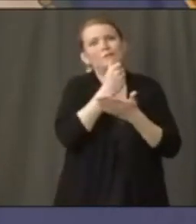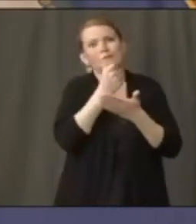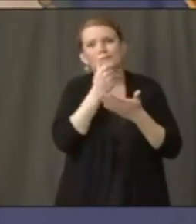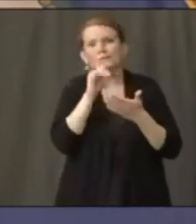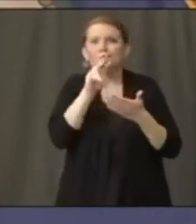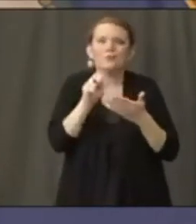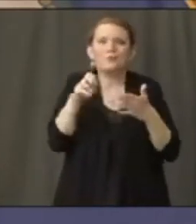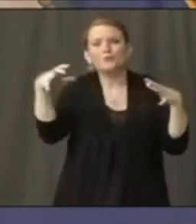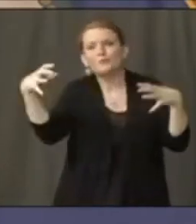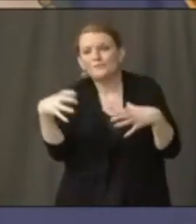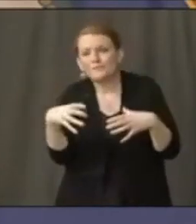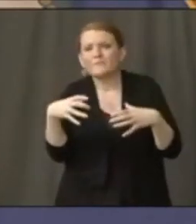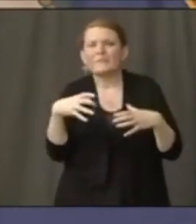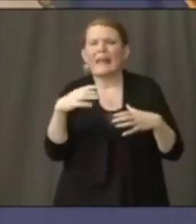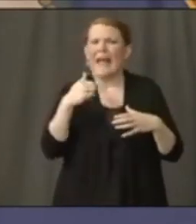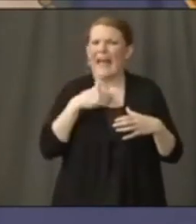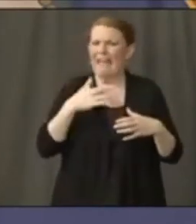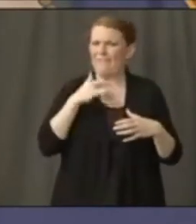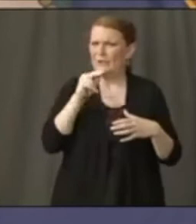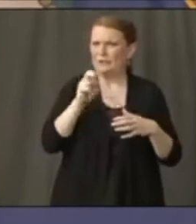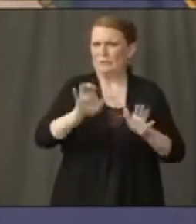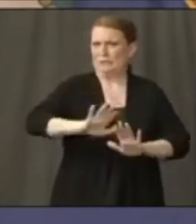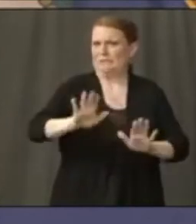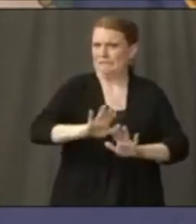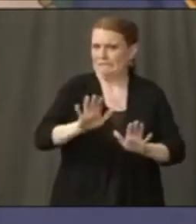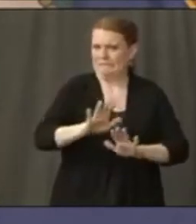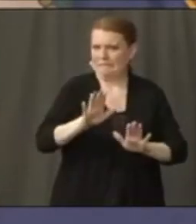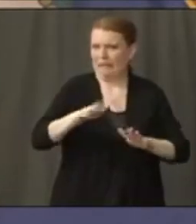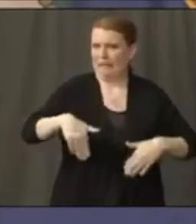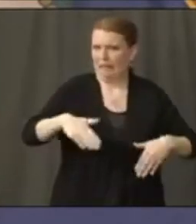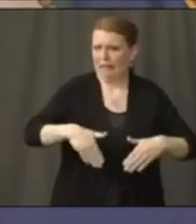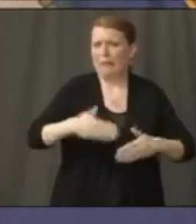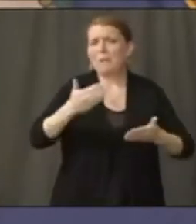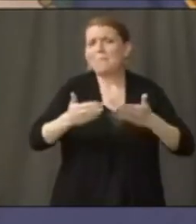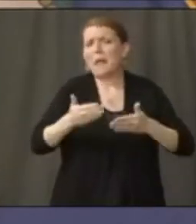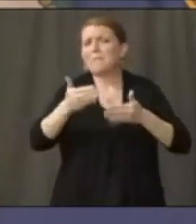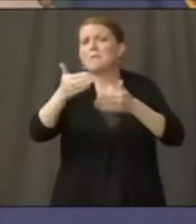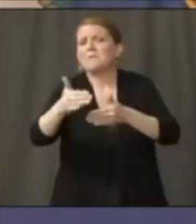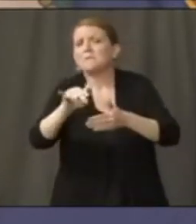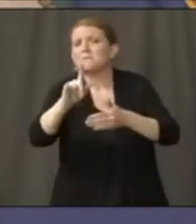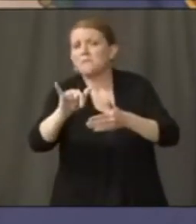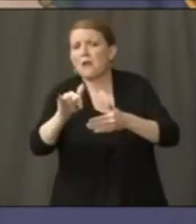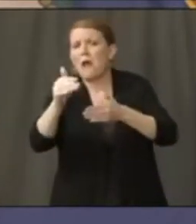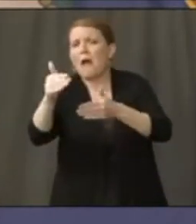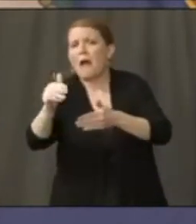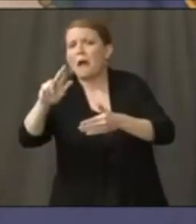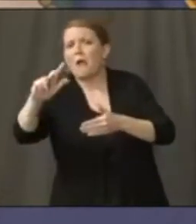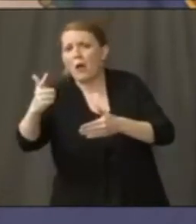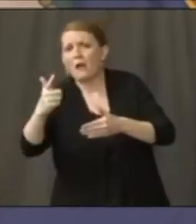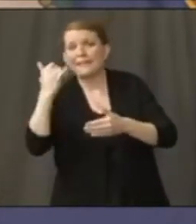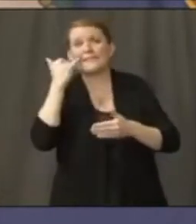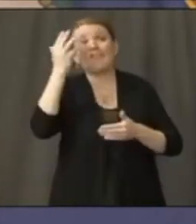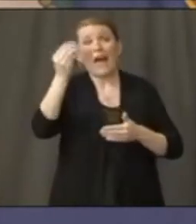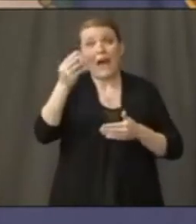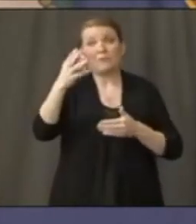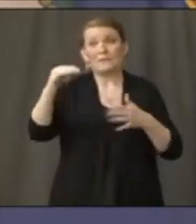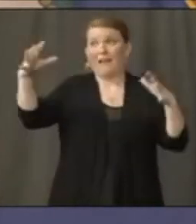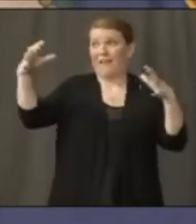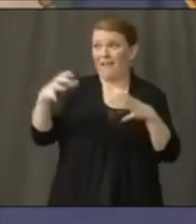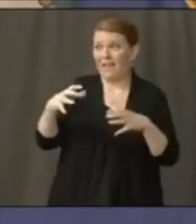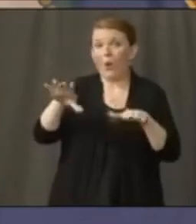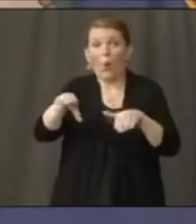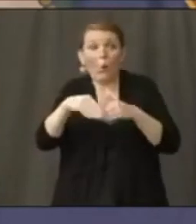and other events where you can do outside. Those would be more likely my priorities, but I'm gonna get the final report from the